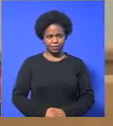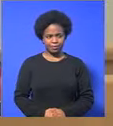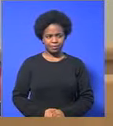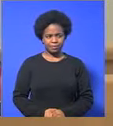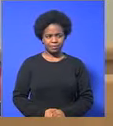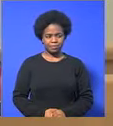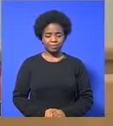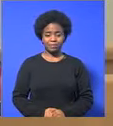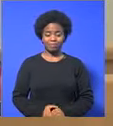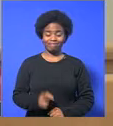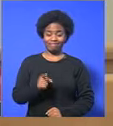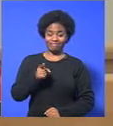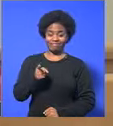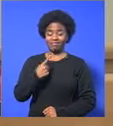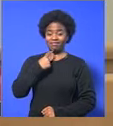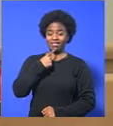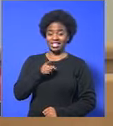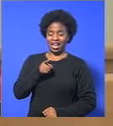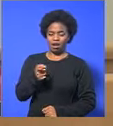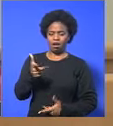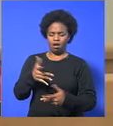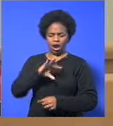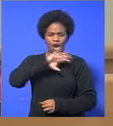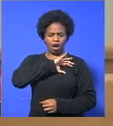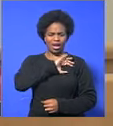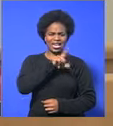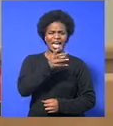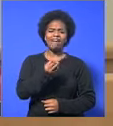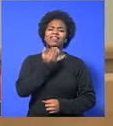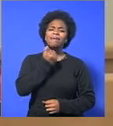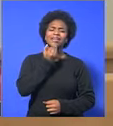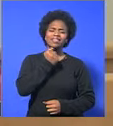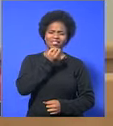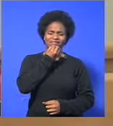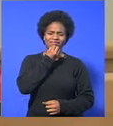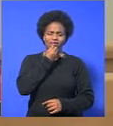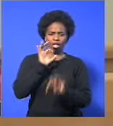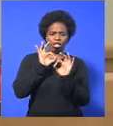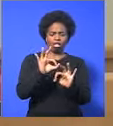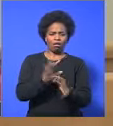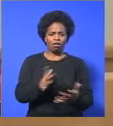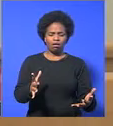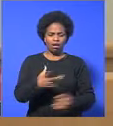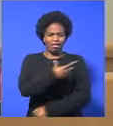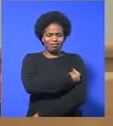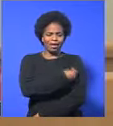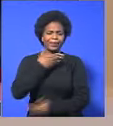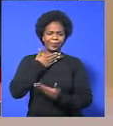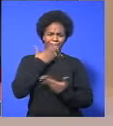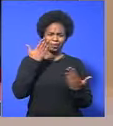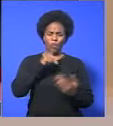The accused's attorney told the court his client has diabetes and has not been given medication while in custody.